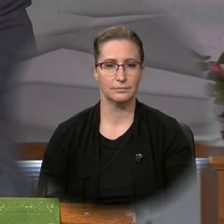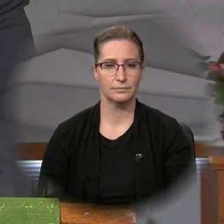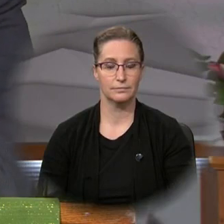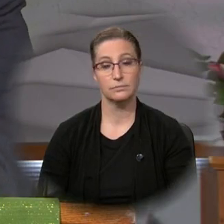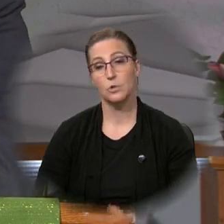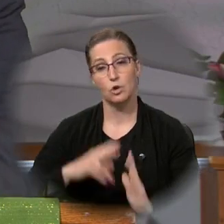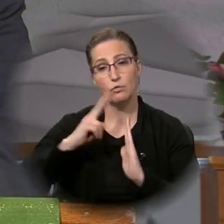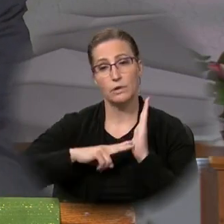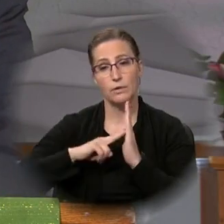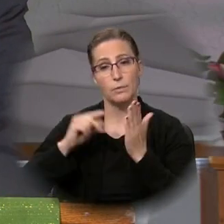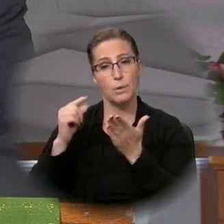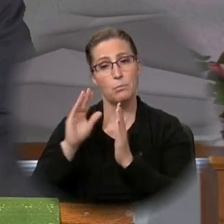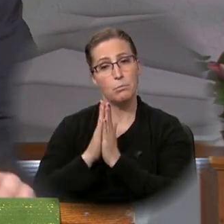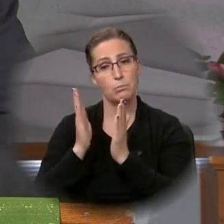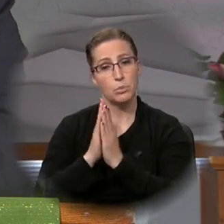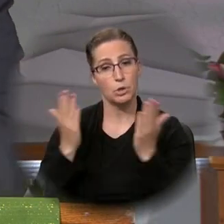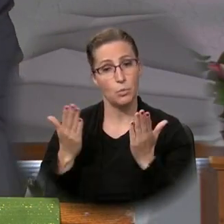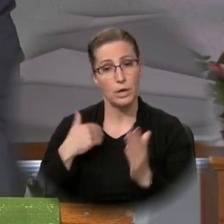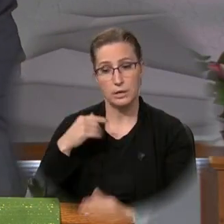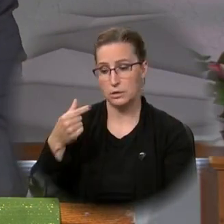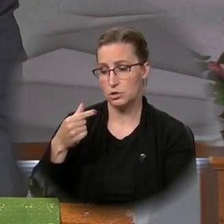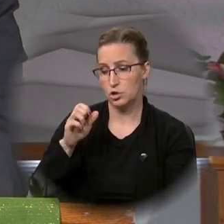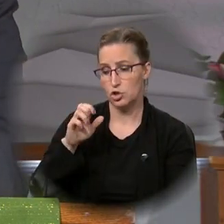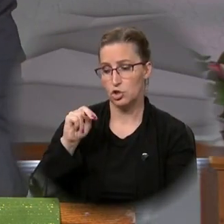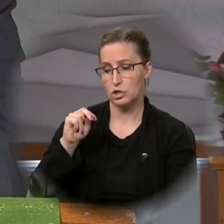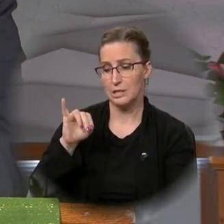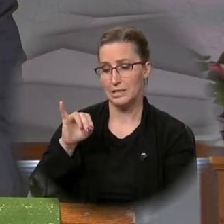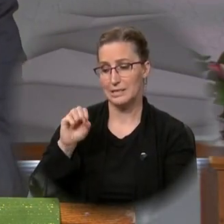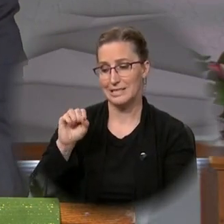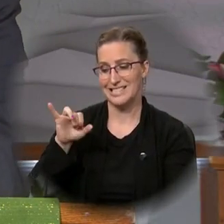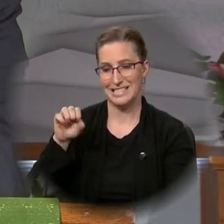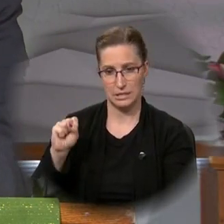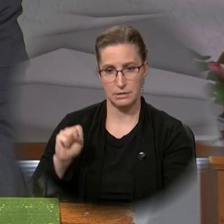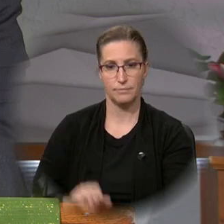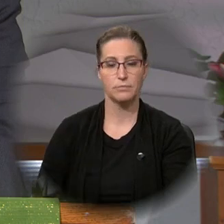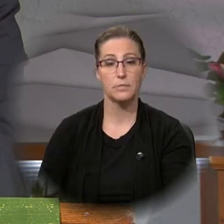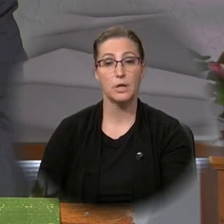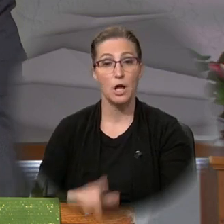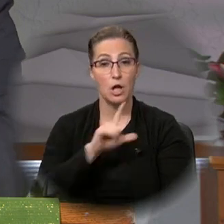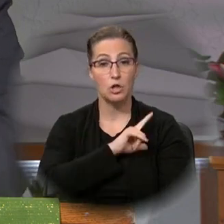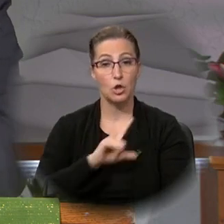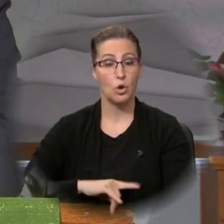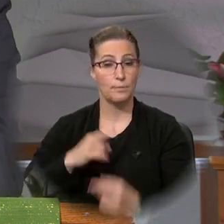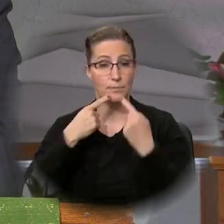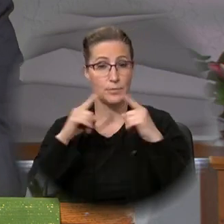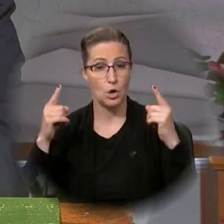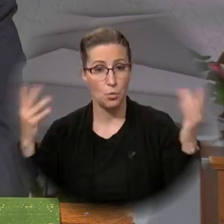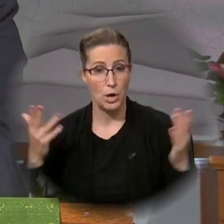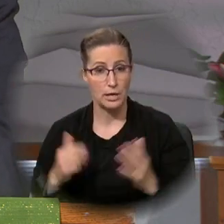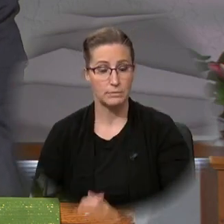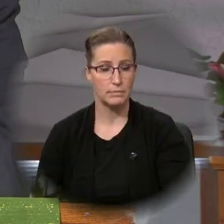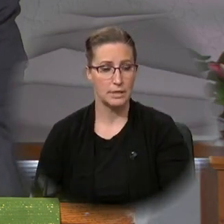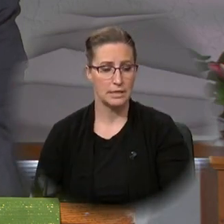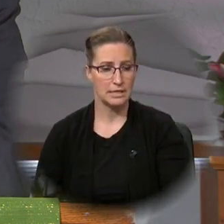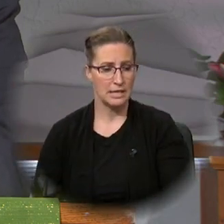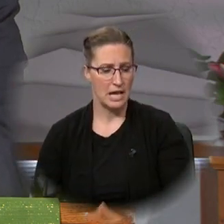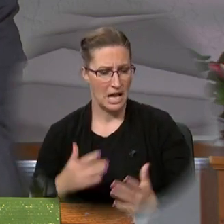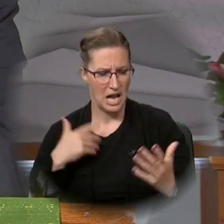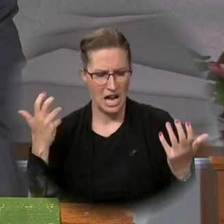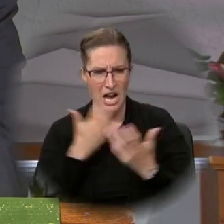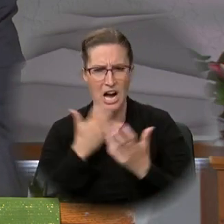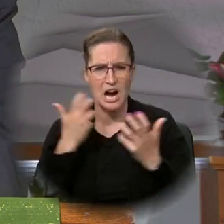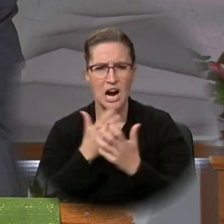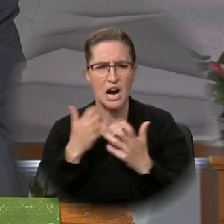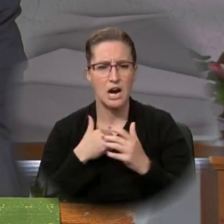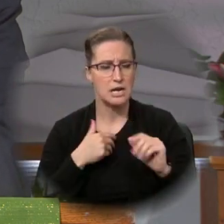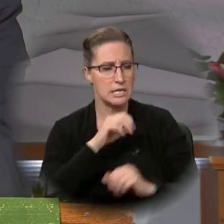A reading from the book of Genesis. In those days, the Lord said, the outcry against Sodom and Gomorrah